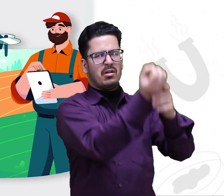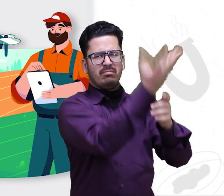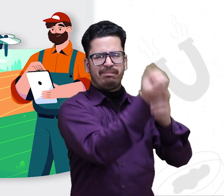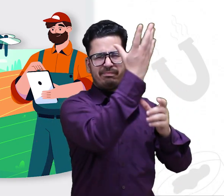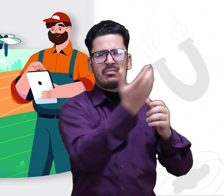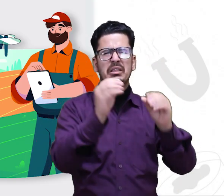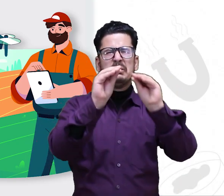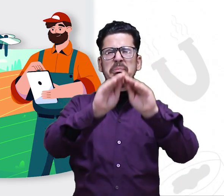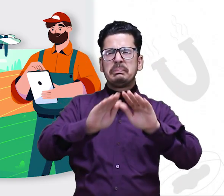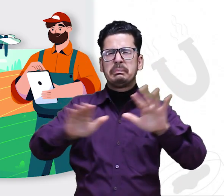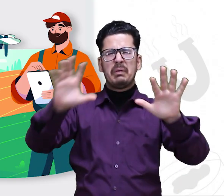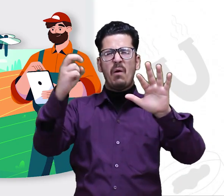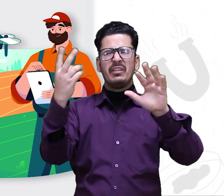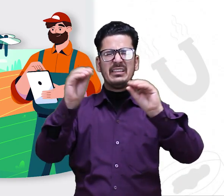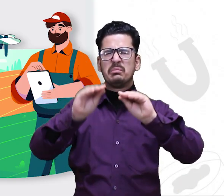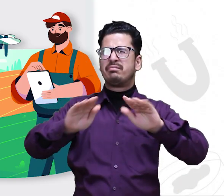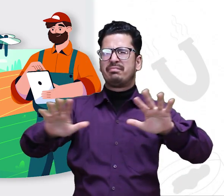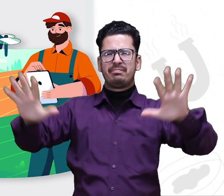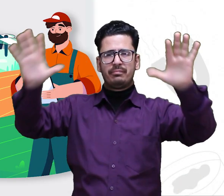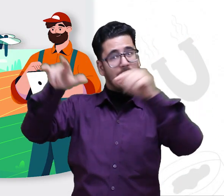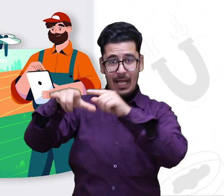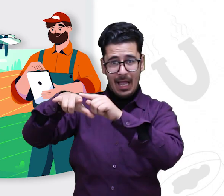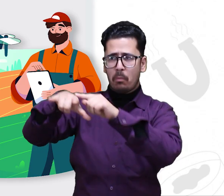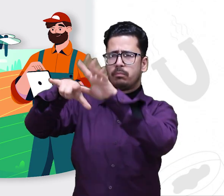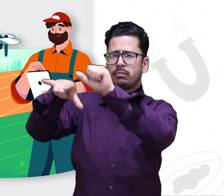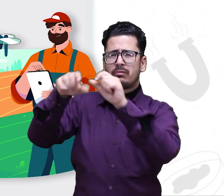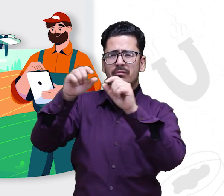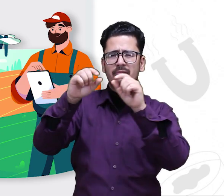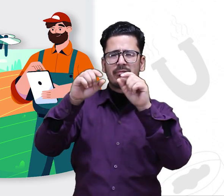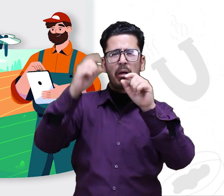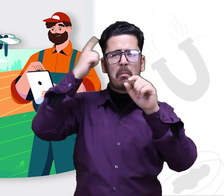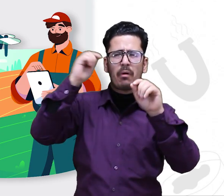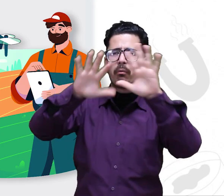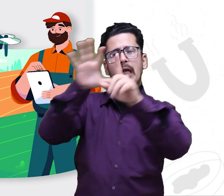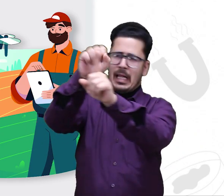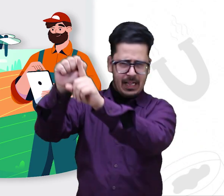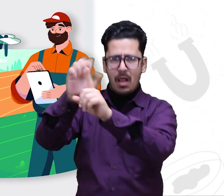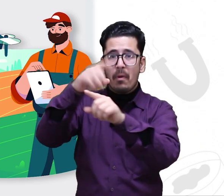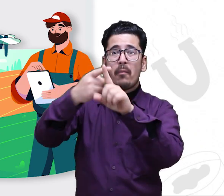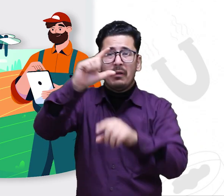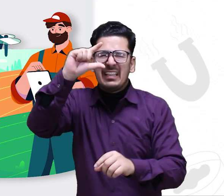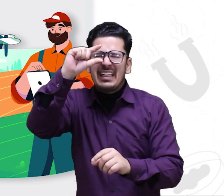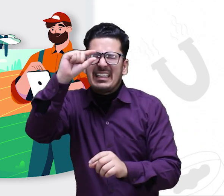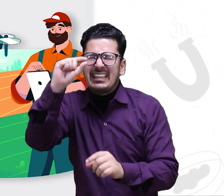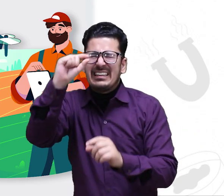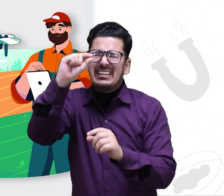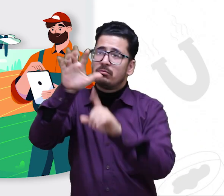These include carbon monoxide, sulfur dioxide, nitrogen